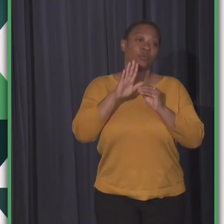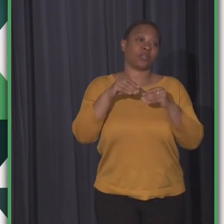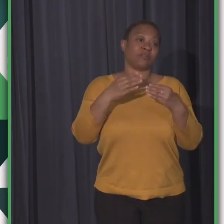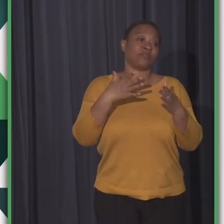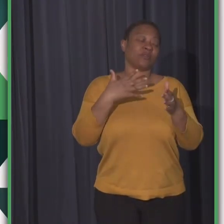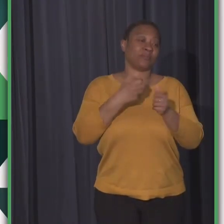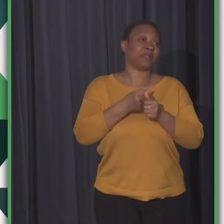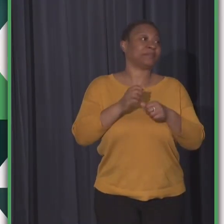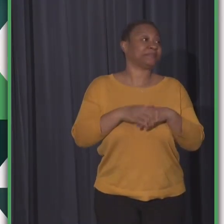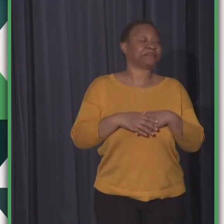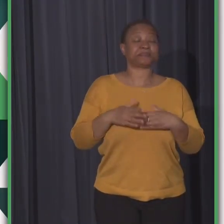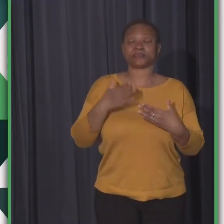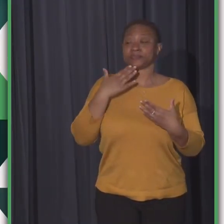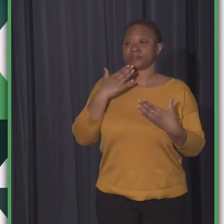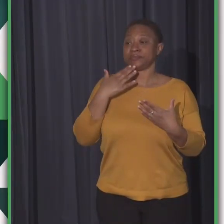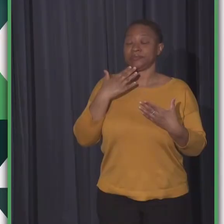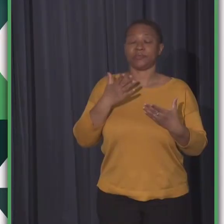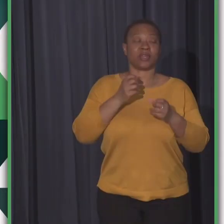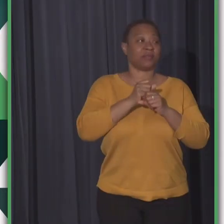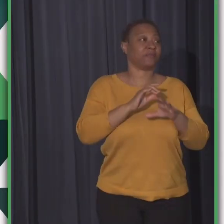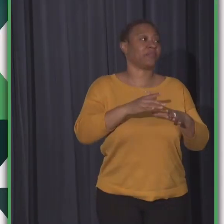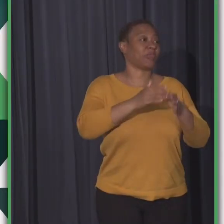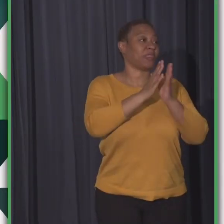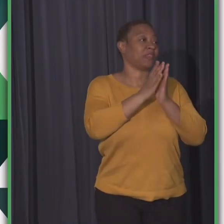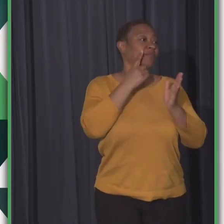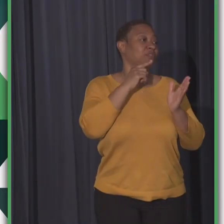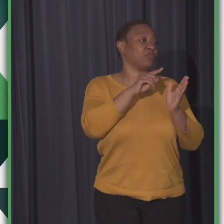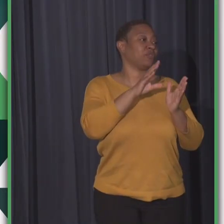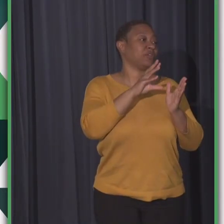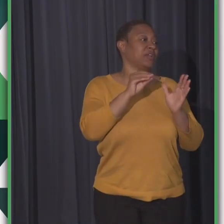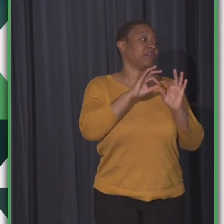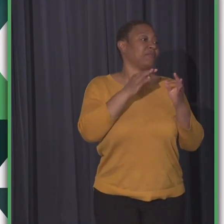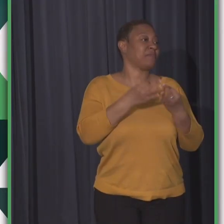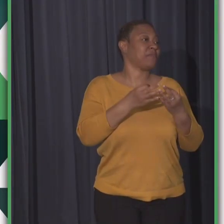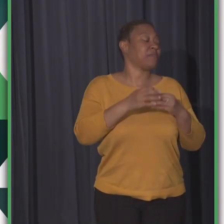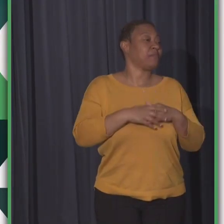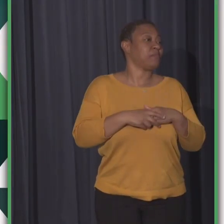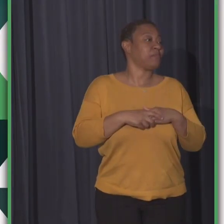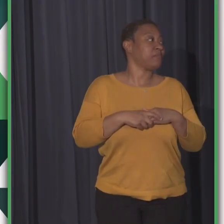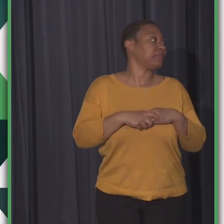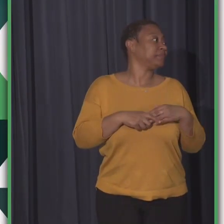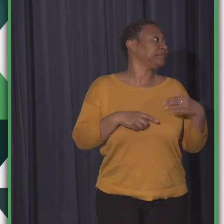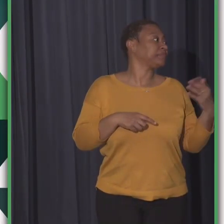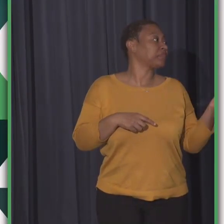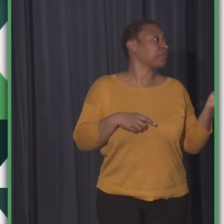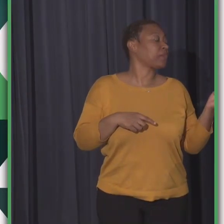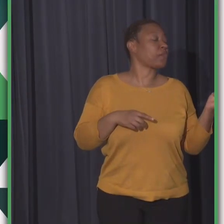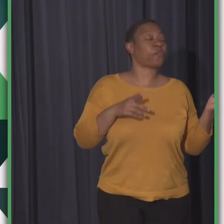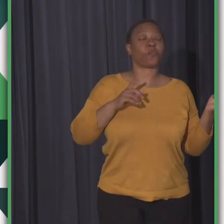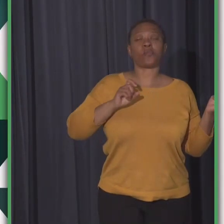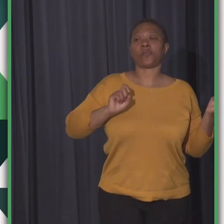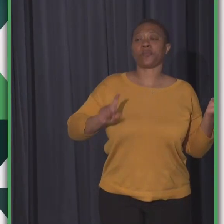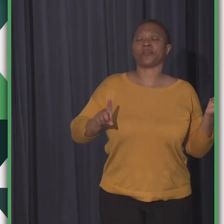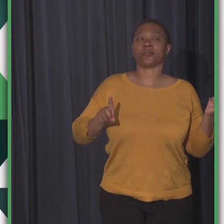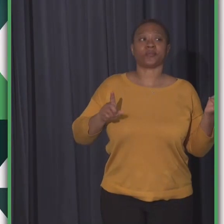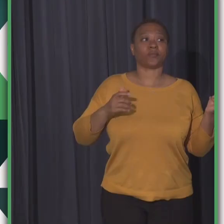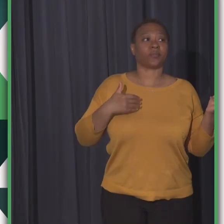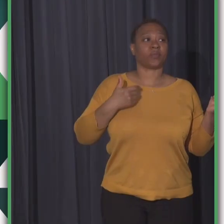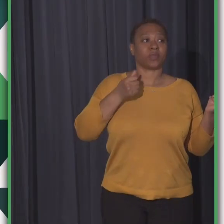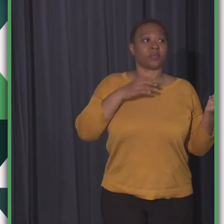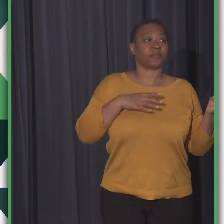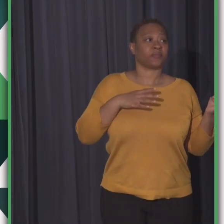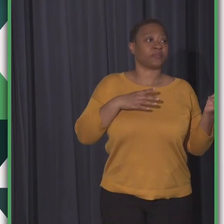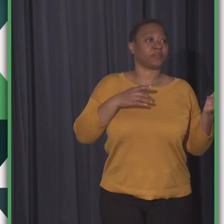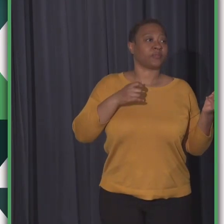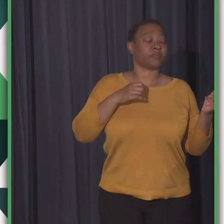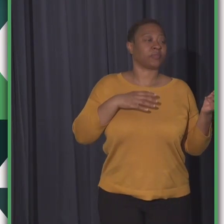appreciate it. Yeah. Have a blessed one. We're praying for you and your family. Yes, sir. I want to ask a young lady. Excuse